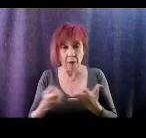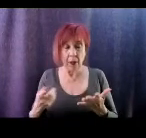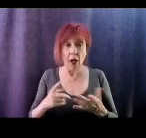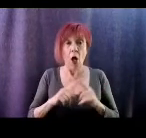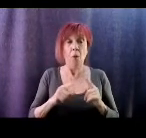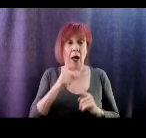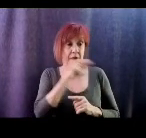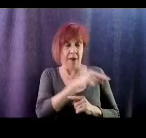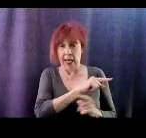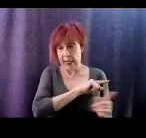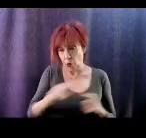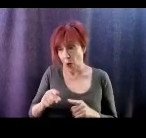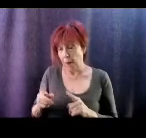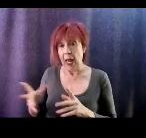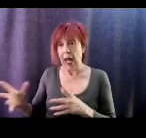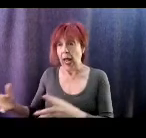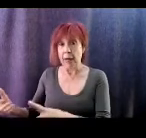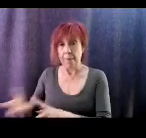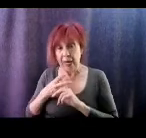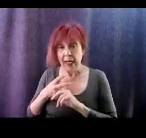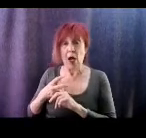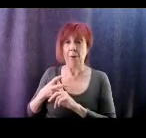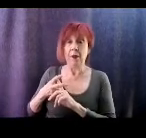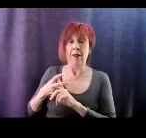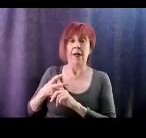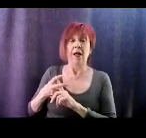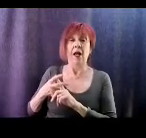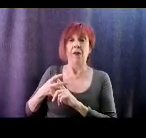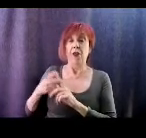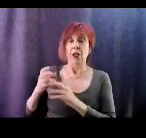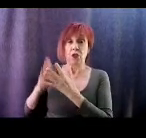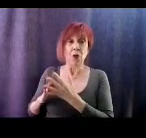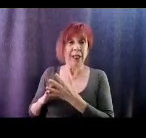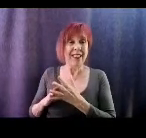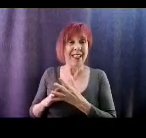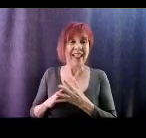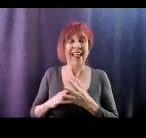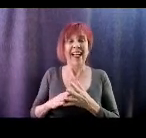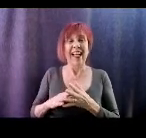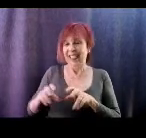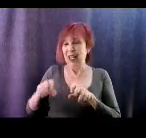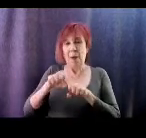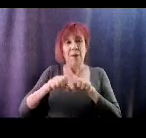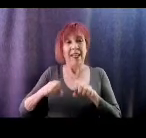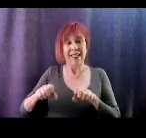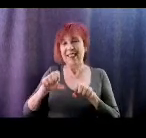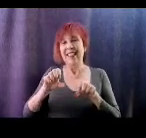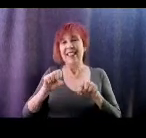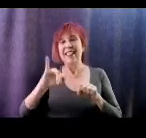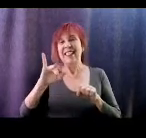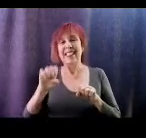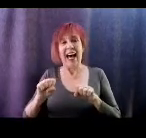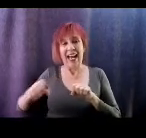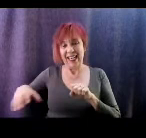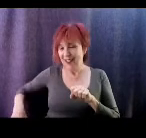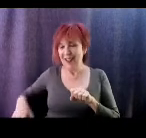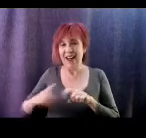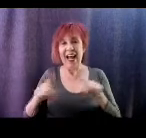students in side-by-sides and four-wheelers, and they spend their time out on the trails actually doing trail